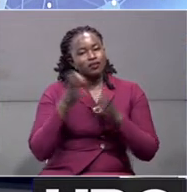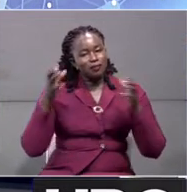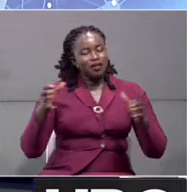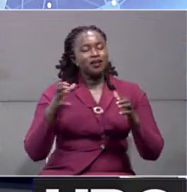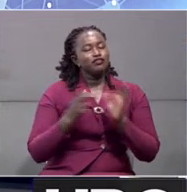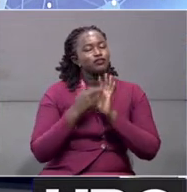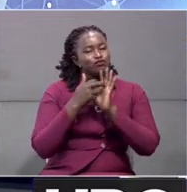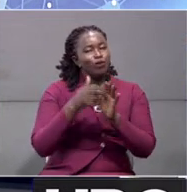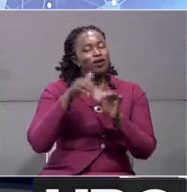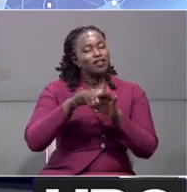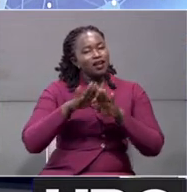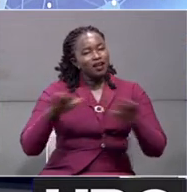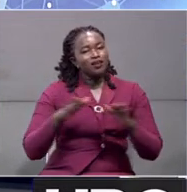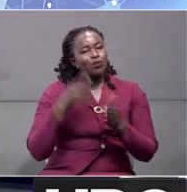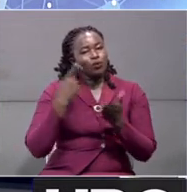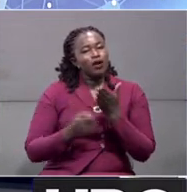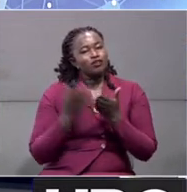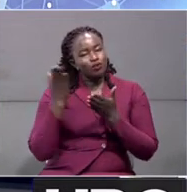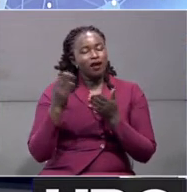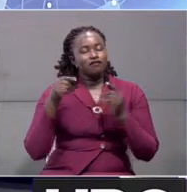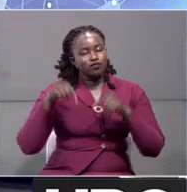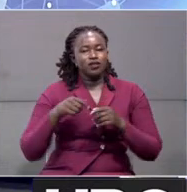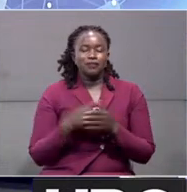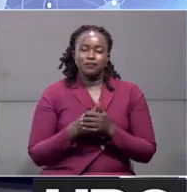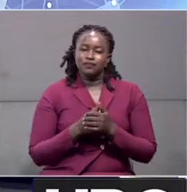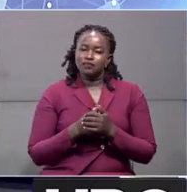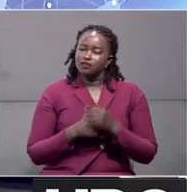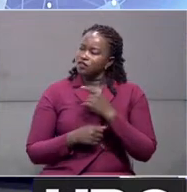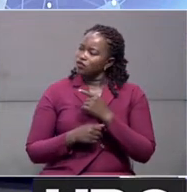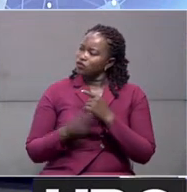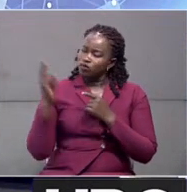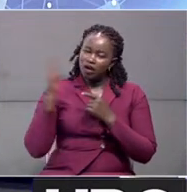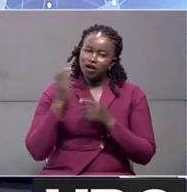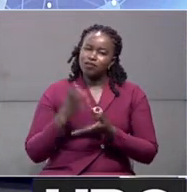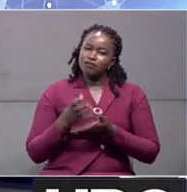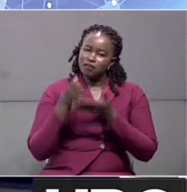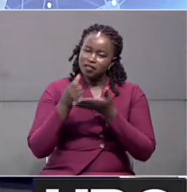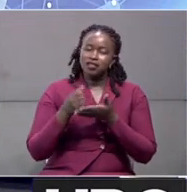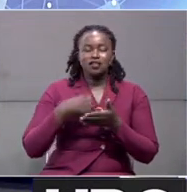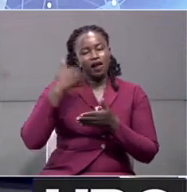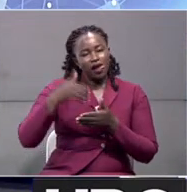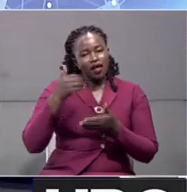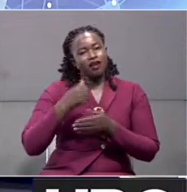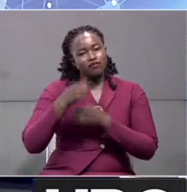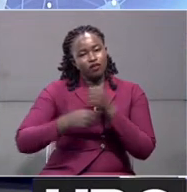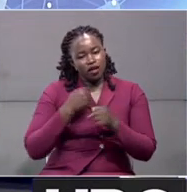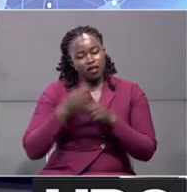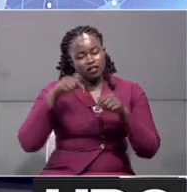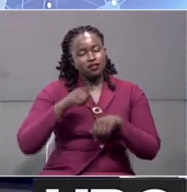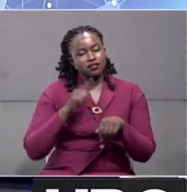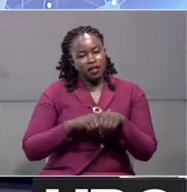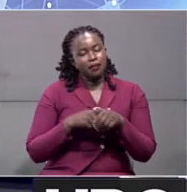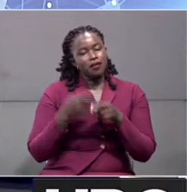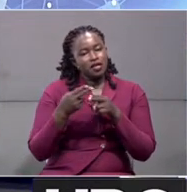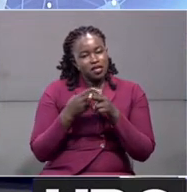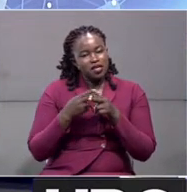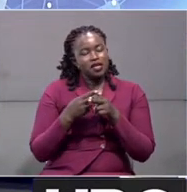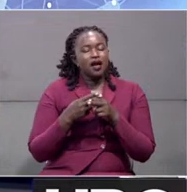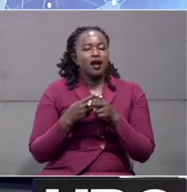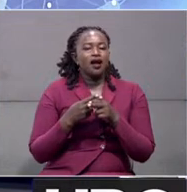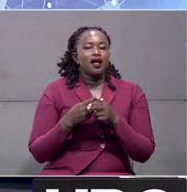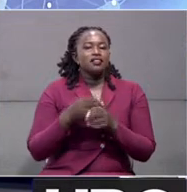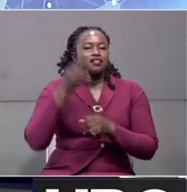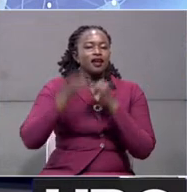land tonight. What do you have in store for us today? So have you heard of the budget? Yes, I have. Every year around this time, we come towards the end of the budget cycle.